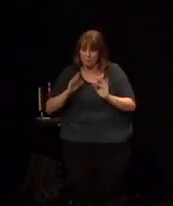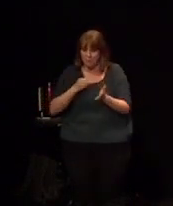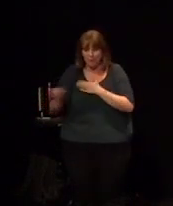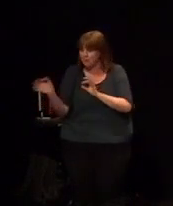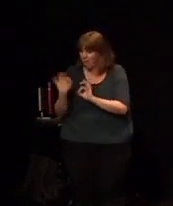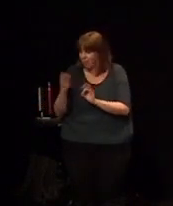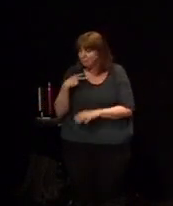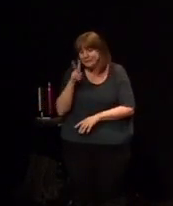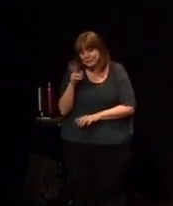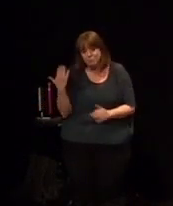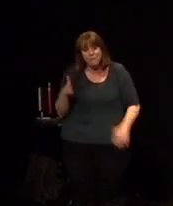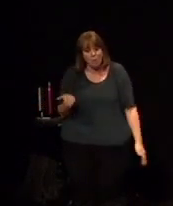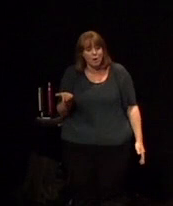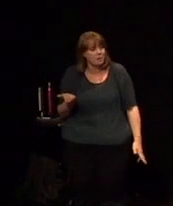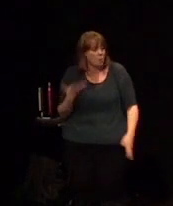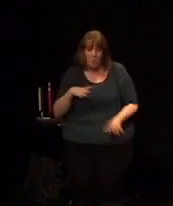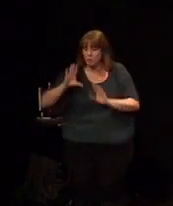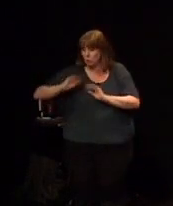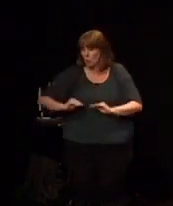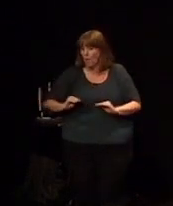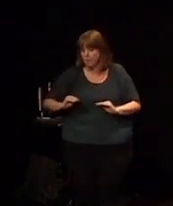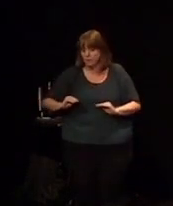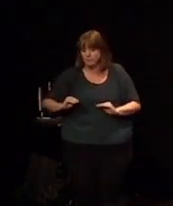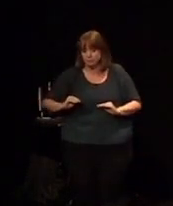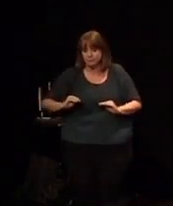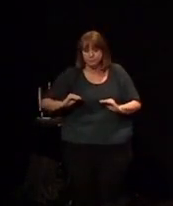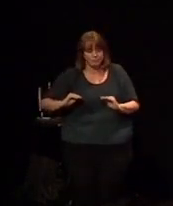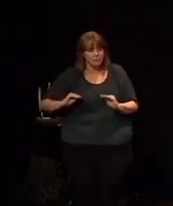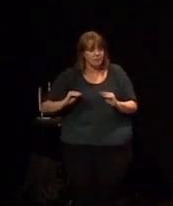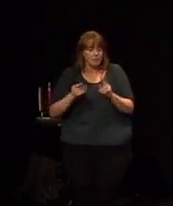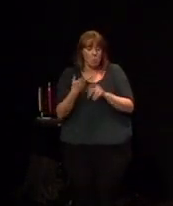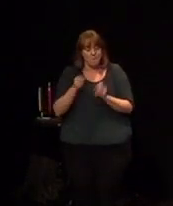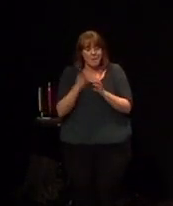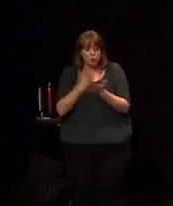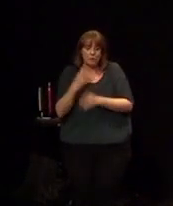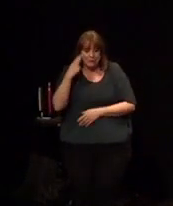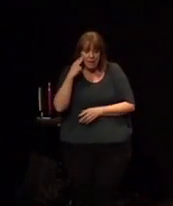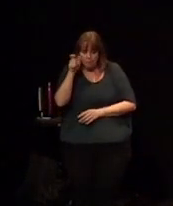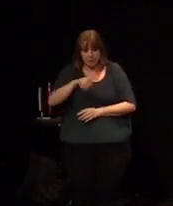getting paid. We want to stop that habit. We want to make sure deaf people